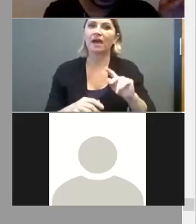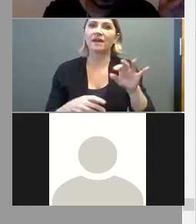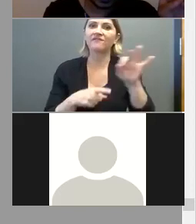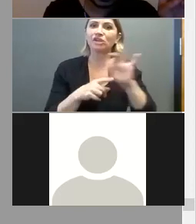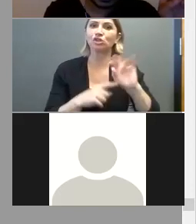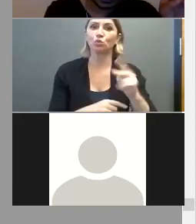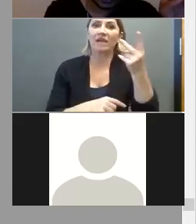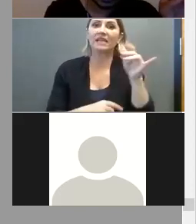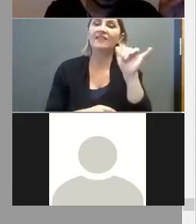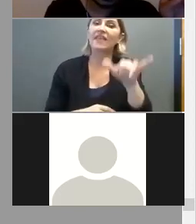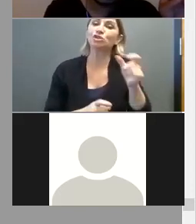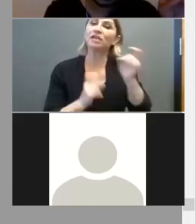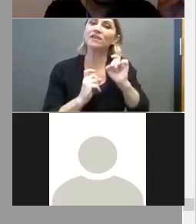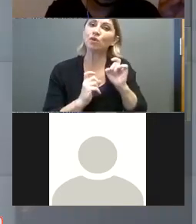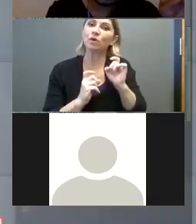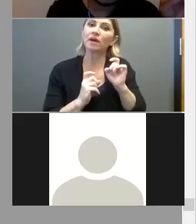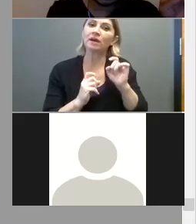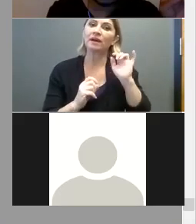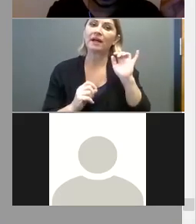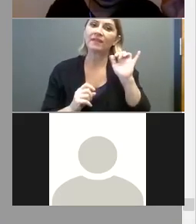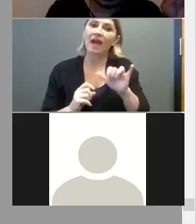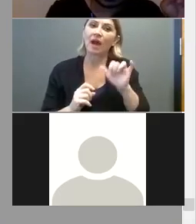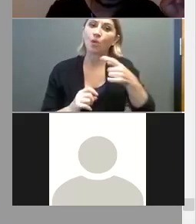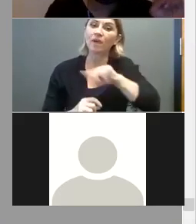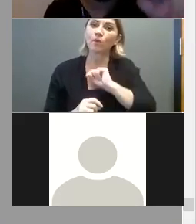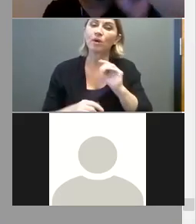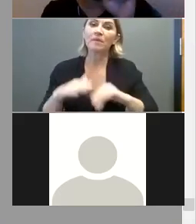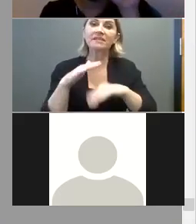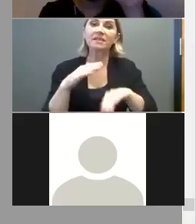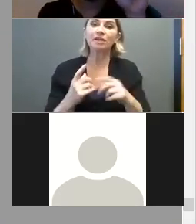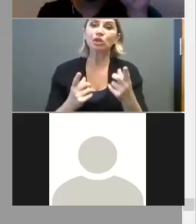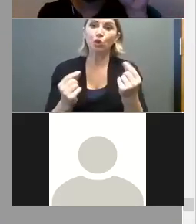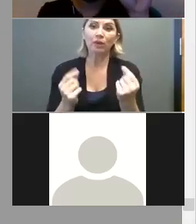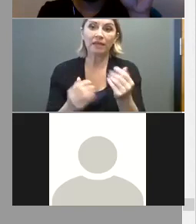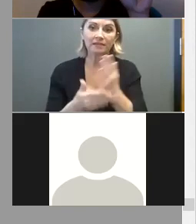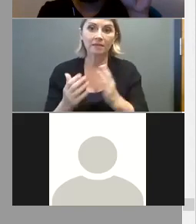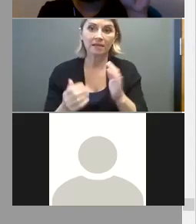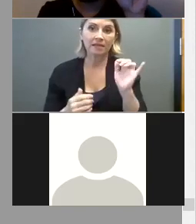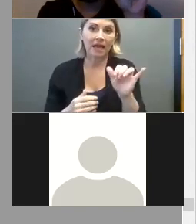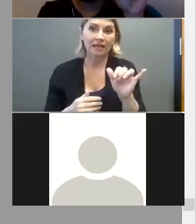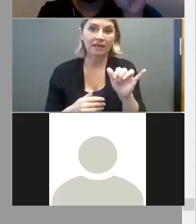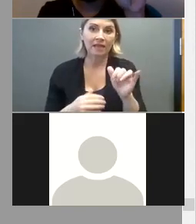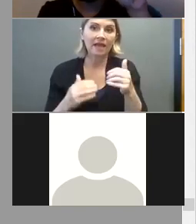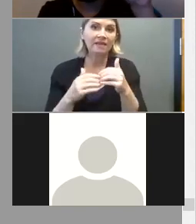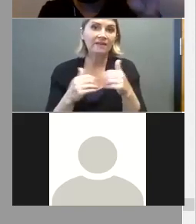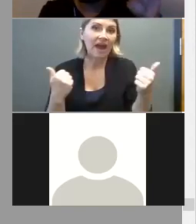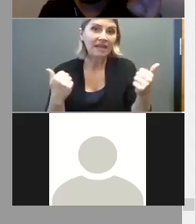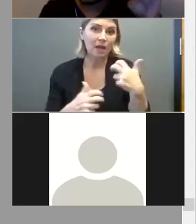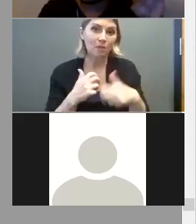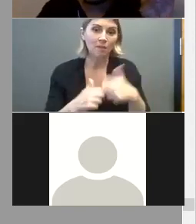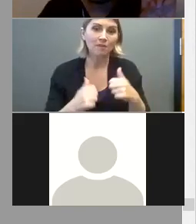that should give you an indication that we are basically doing something where we are dividing our problem into